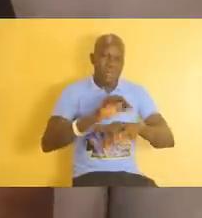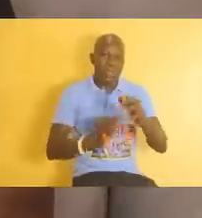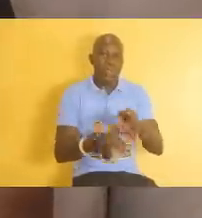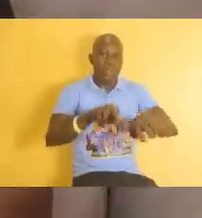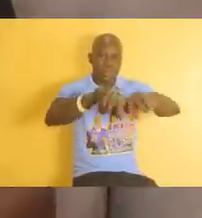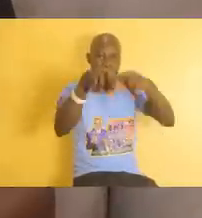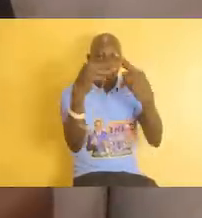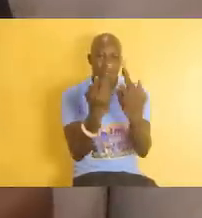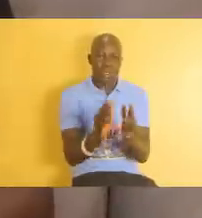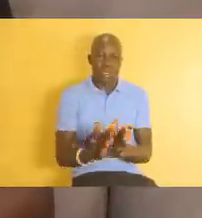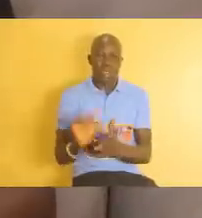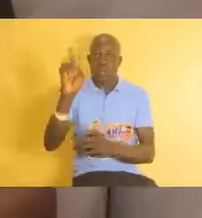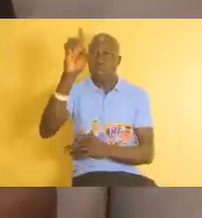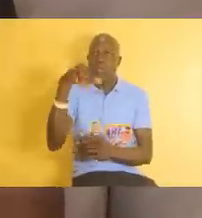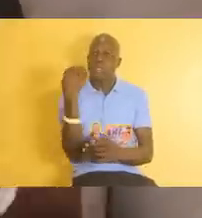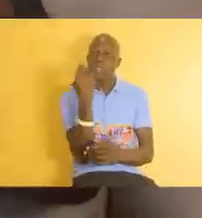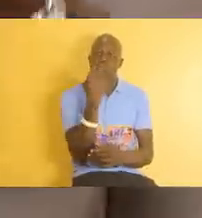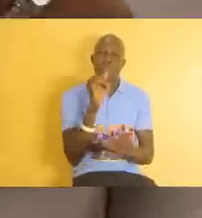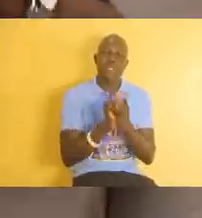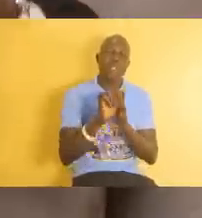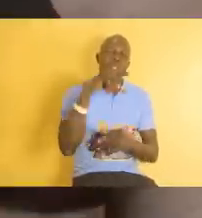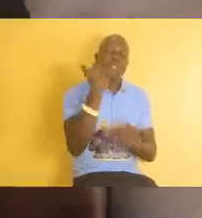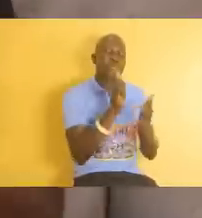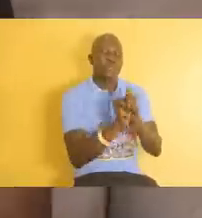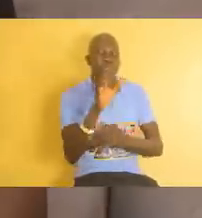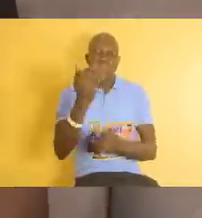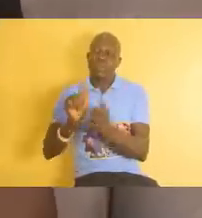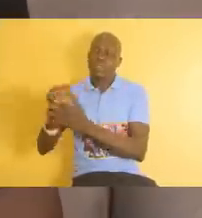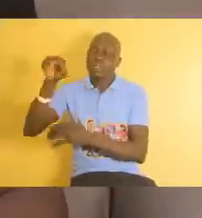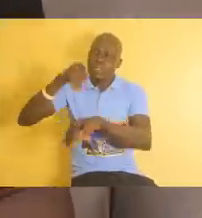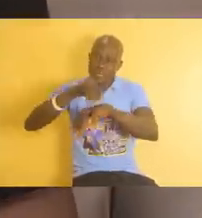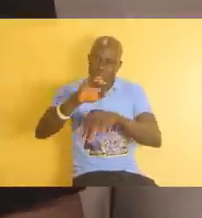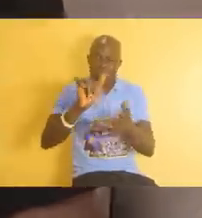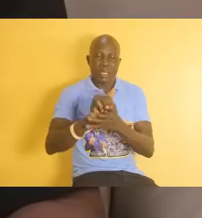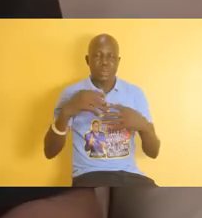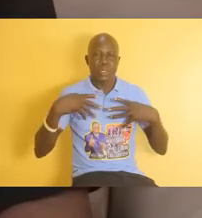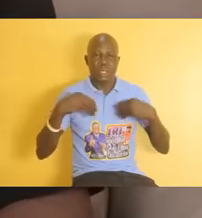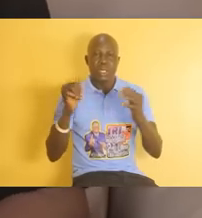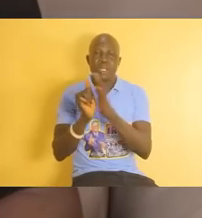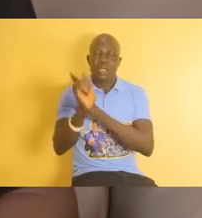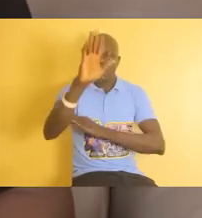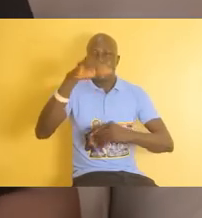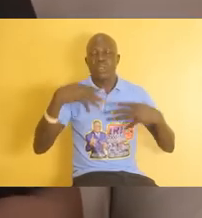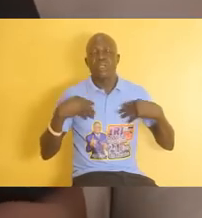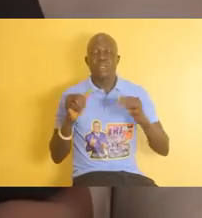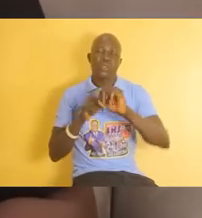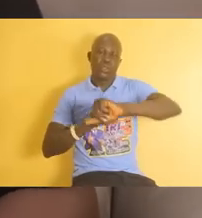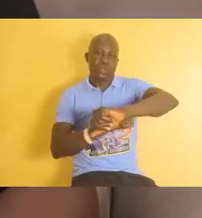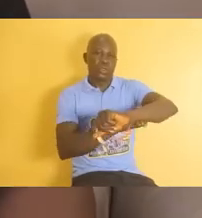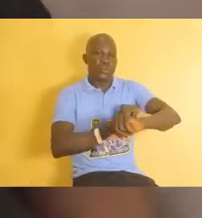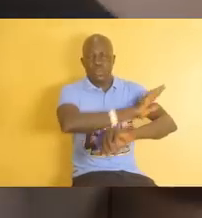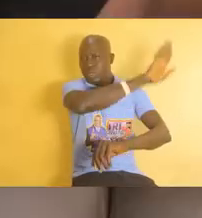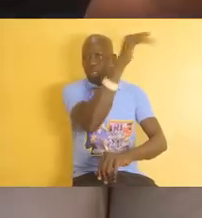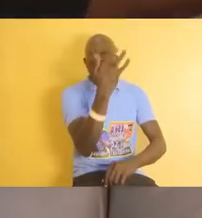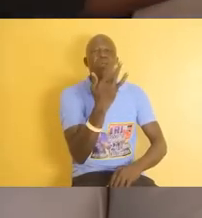redemption. Owi be se be. The one that speak and fill not. Oha mo ni sefa ya ti. The one that sent out healers. Atiri leyin mo doju ti me. The support that I'll never